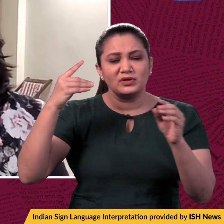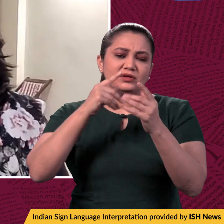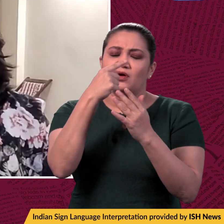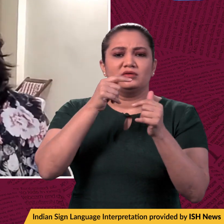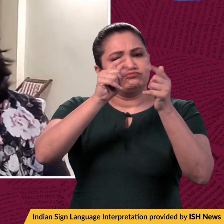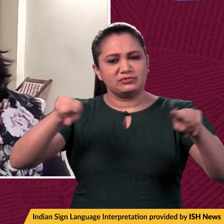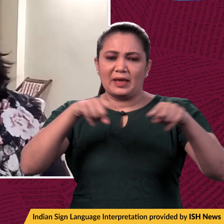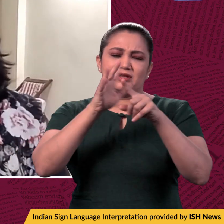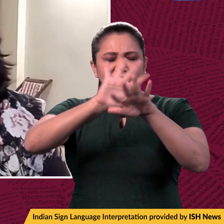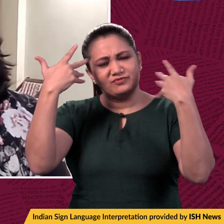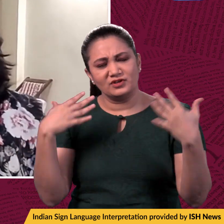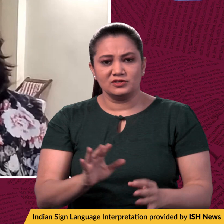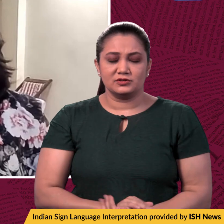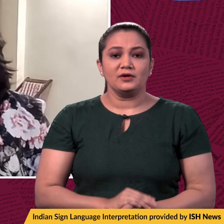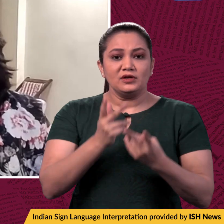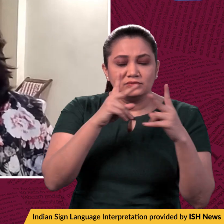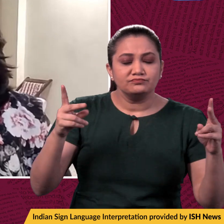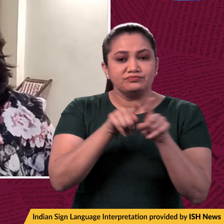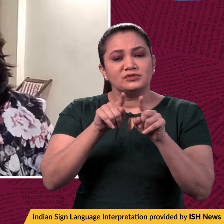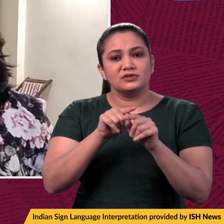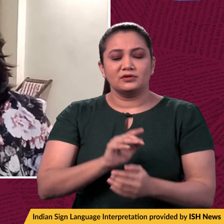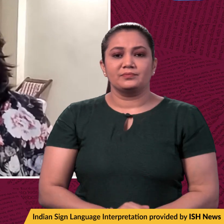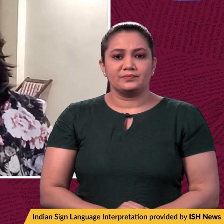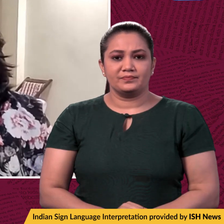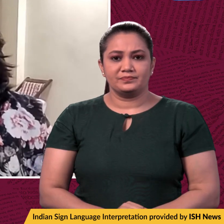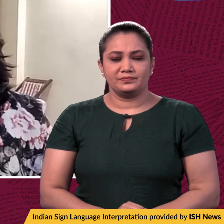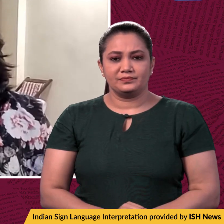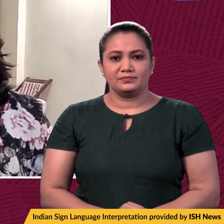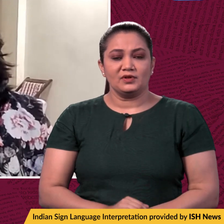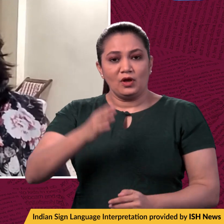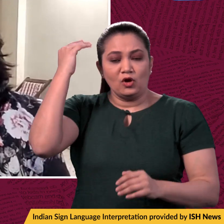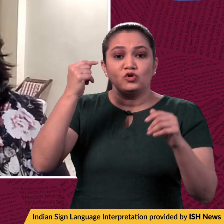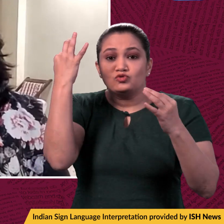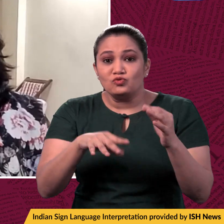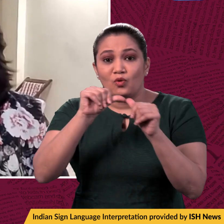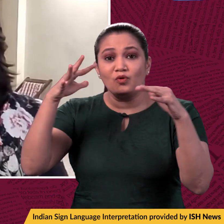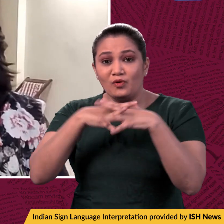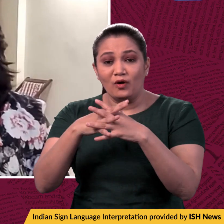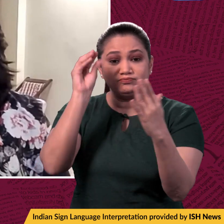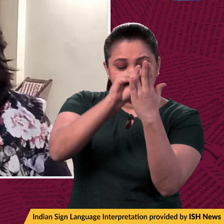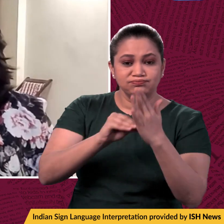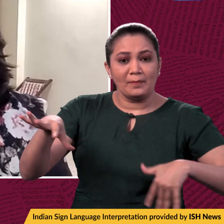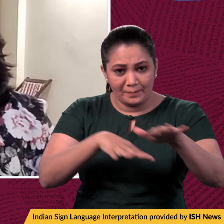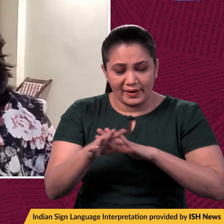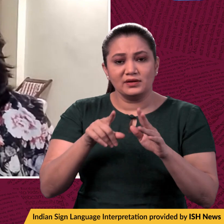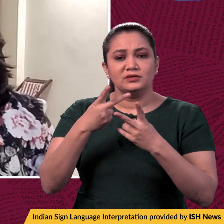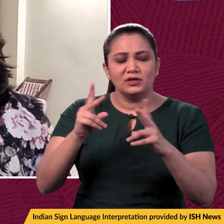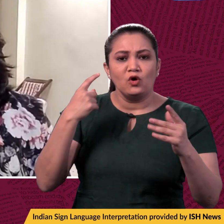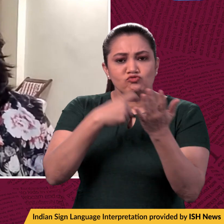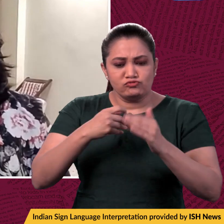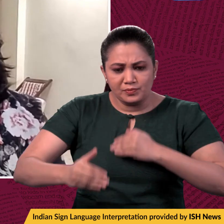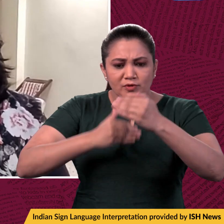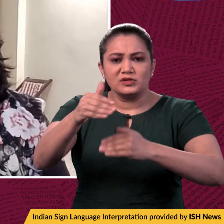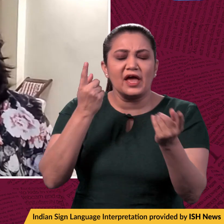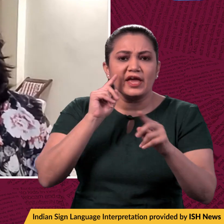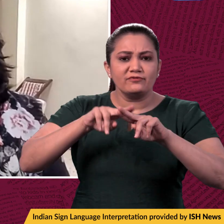also informed that all subsequent proceedings in this connection will be in view of the enactment of a new law, that they will lay down